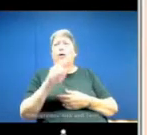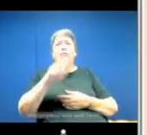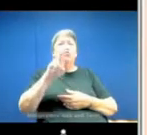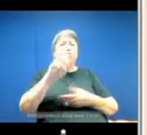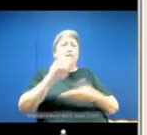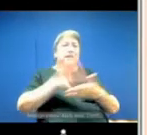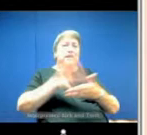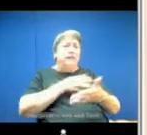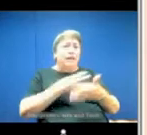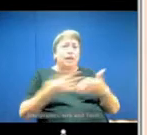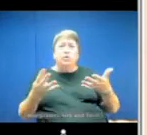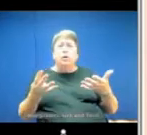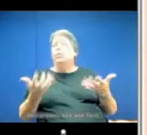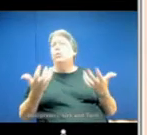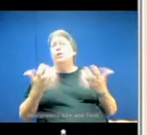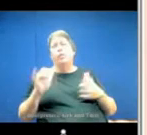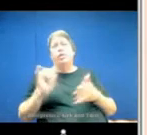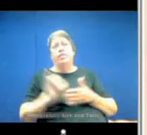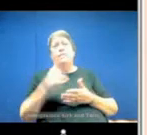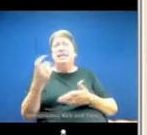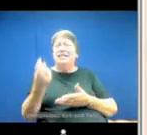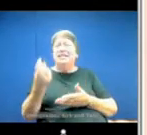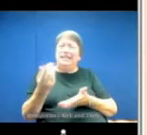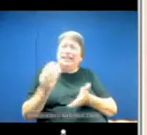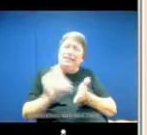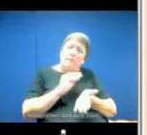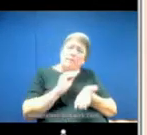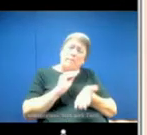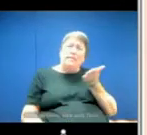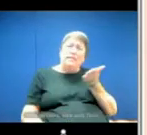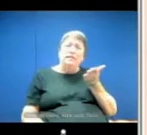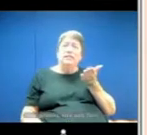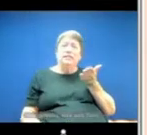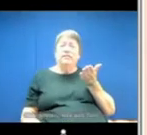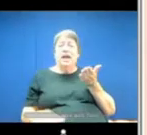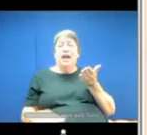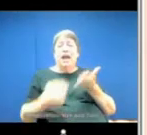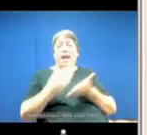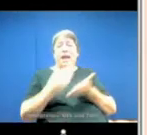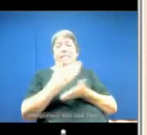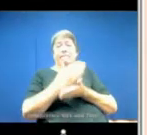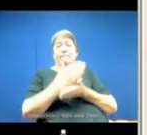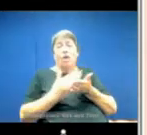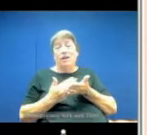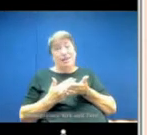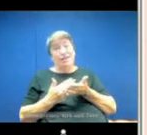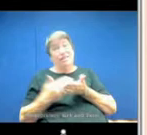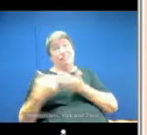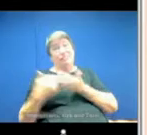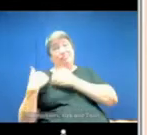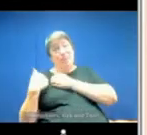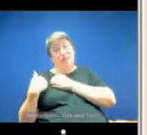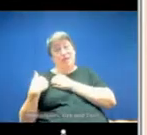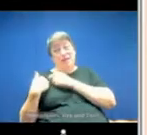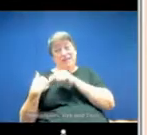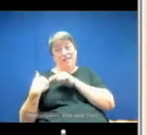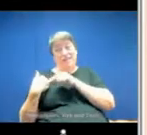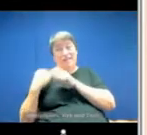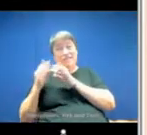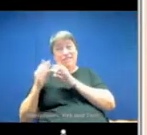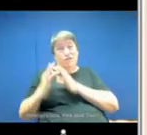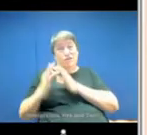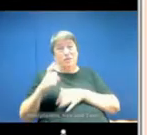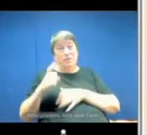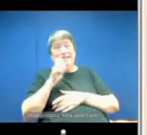deposition, and in part it's because the interpreter didn't prepare well enough by finding out whether or not there would be a